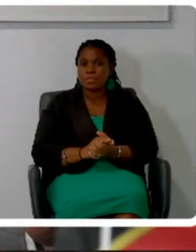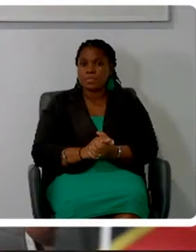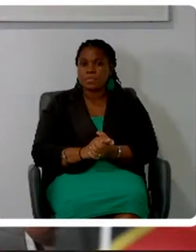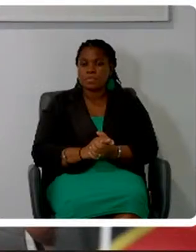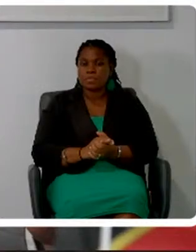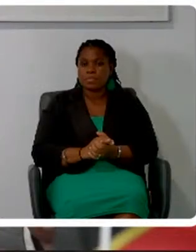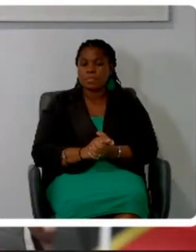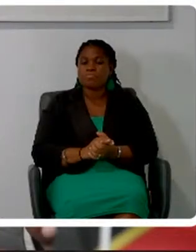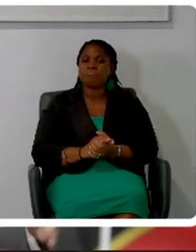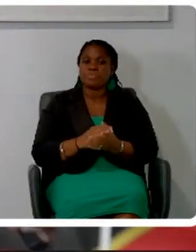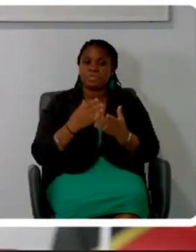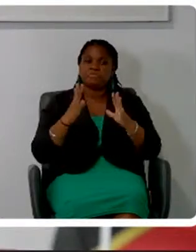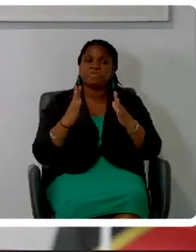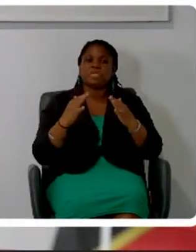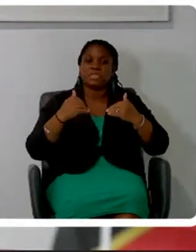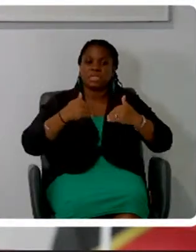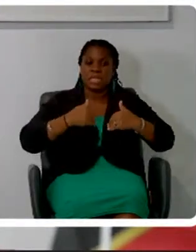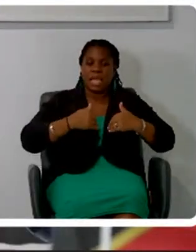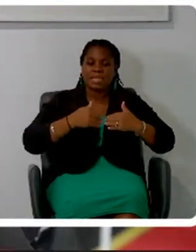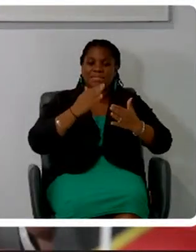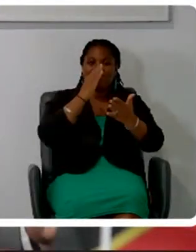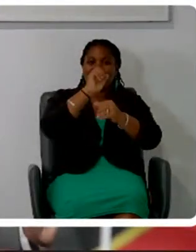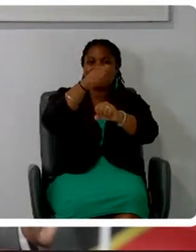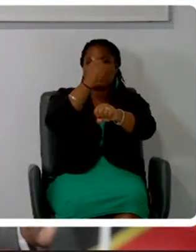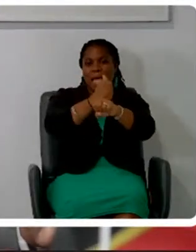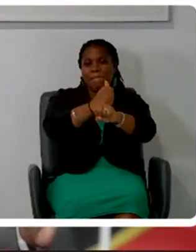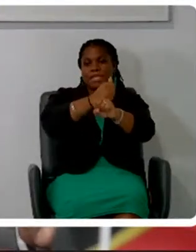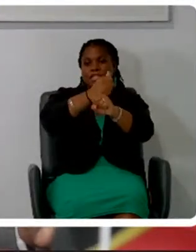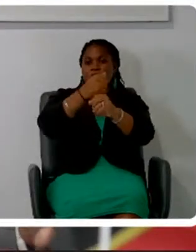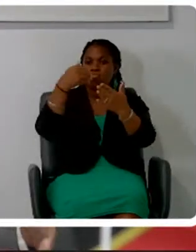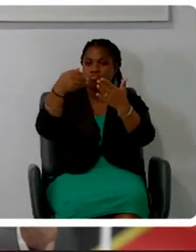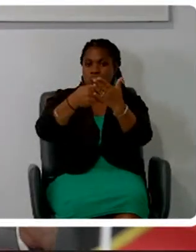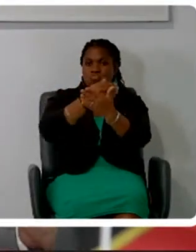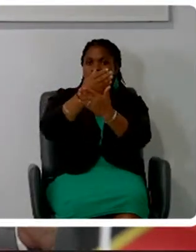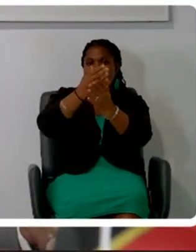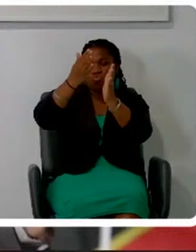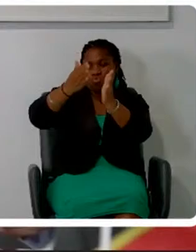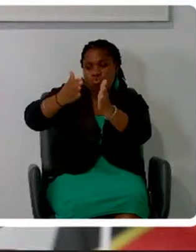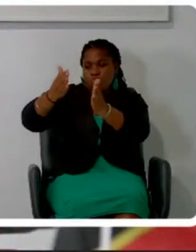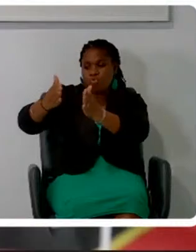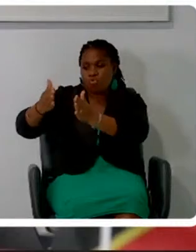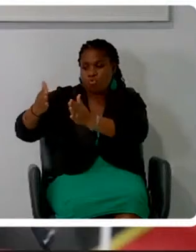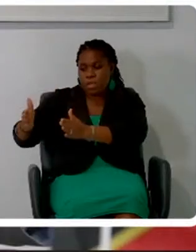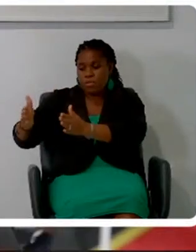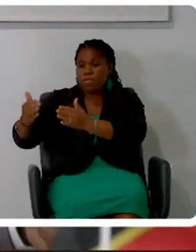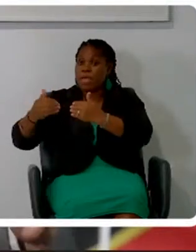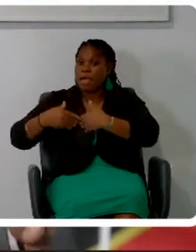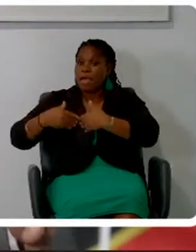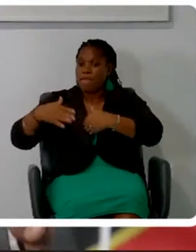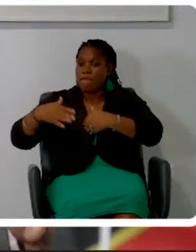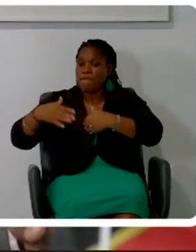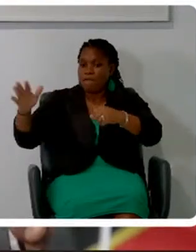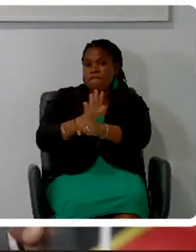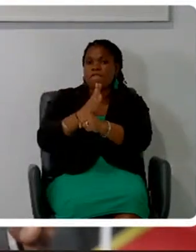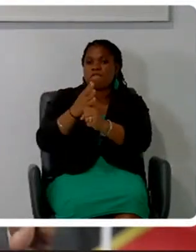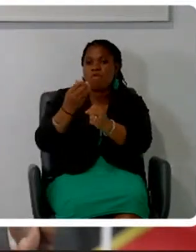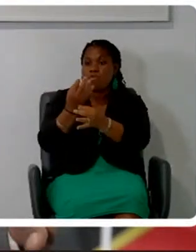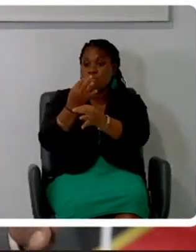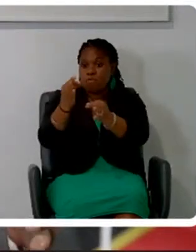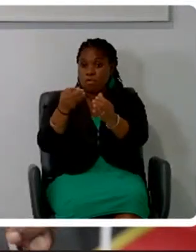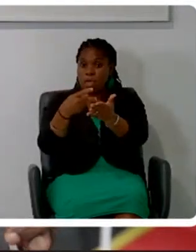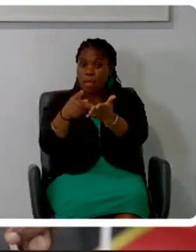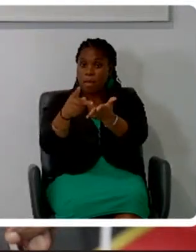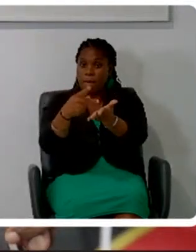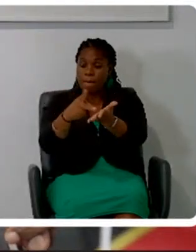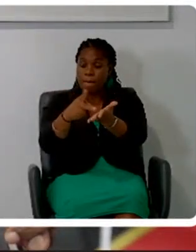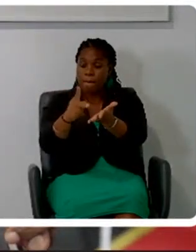paradigm that we have set with this is to have full scholarships in these areas. We already have full scholarships for PhD, and I met with the students that